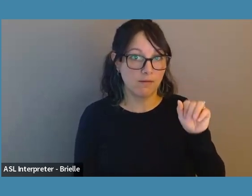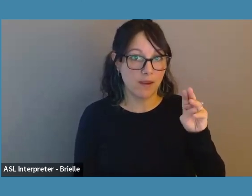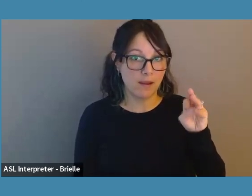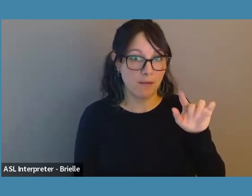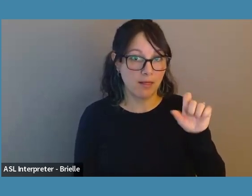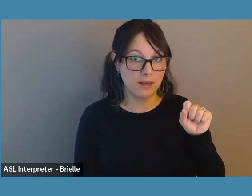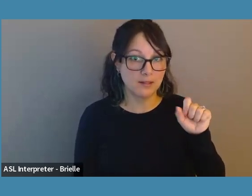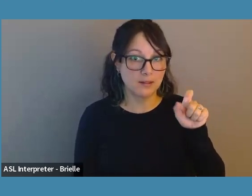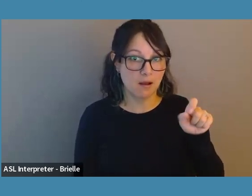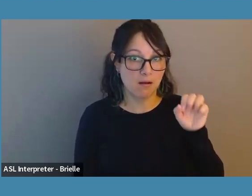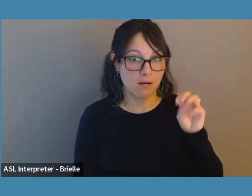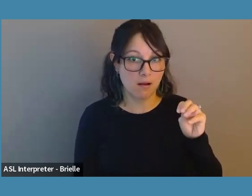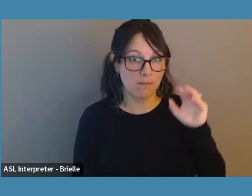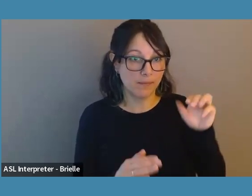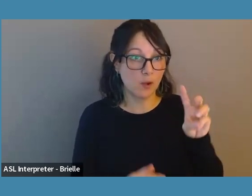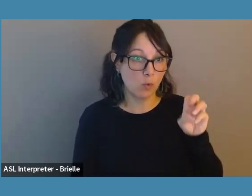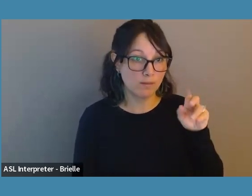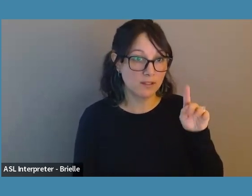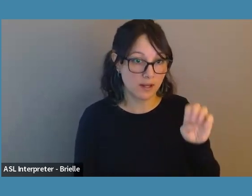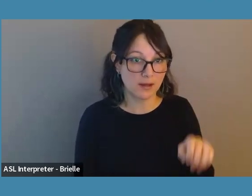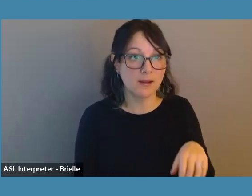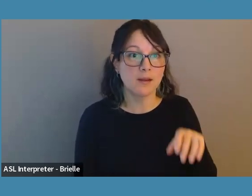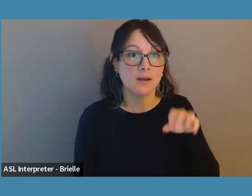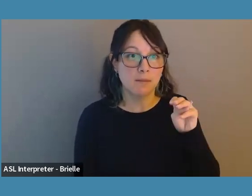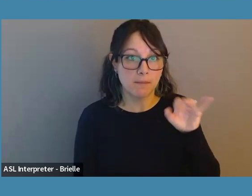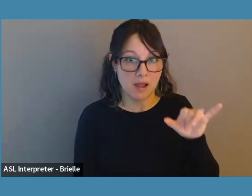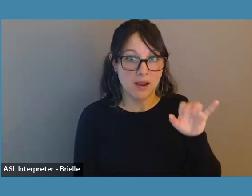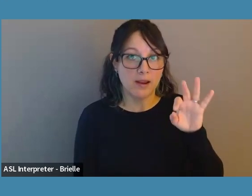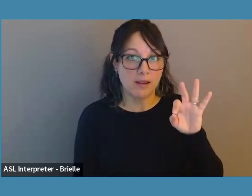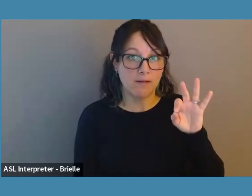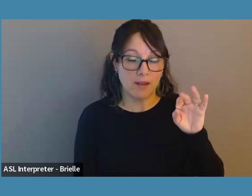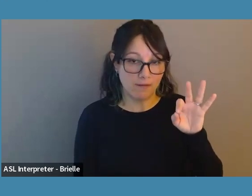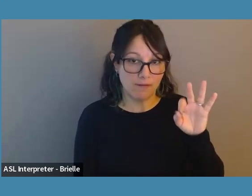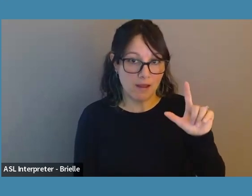appeal.hearings@myflfamilies.com. And the website is